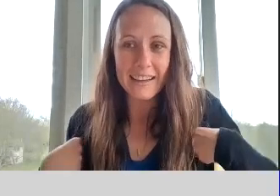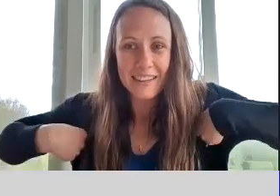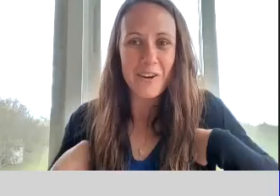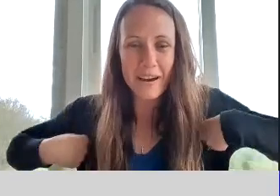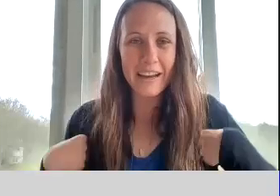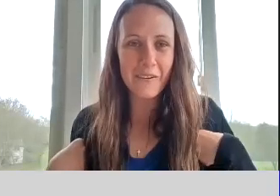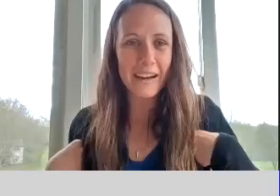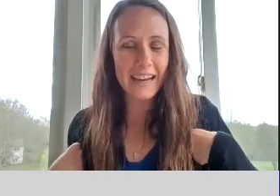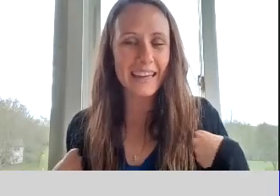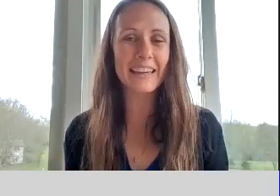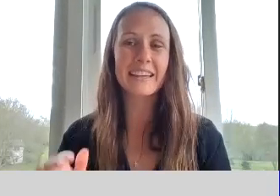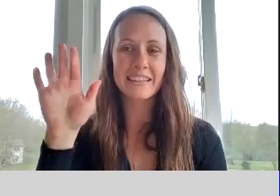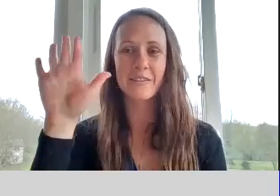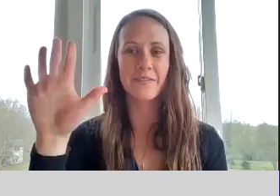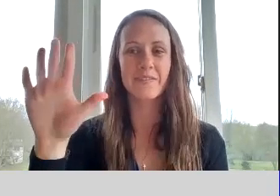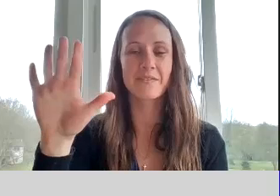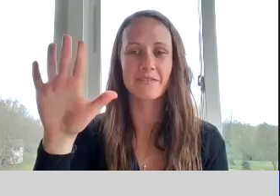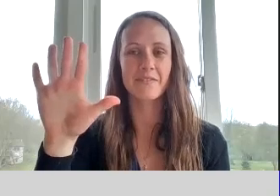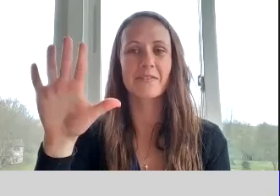quack, quack, quack.